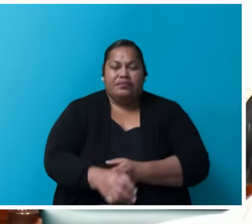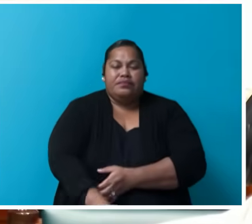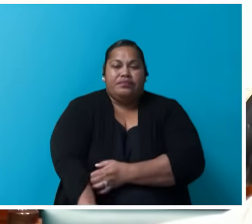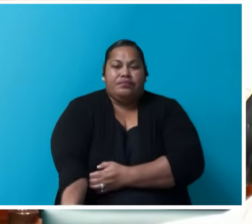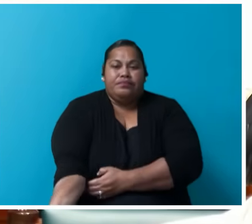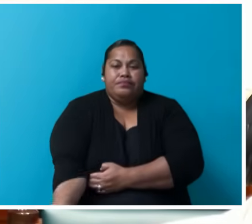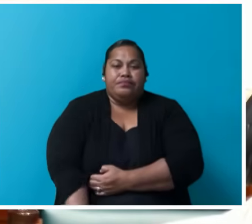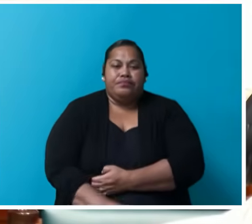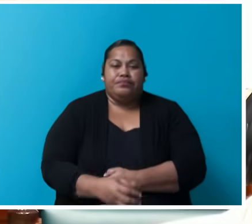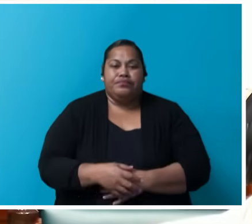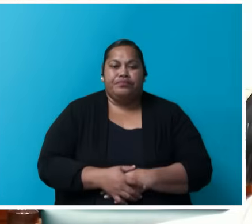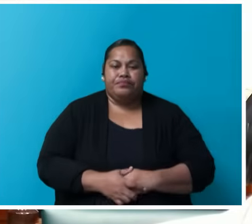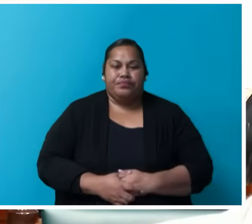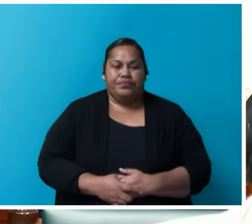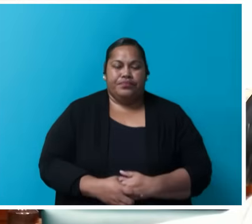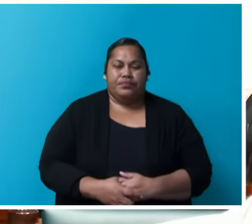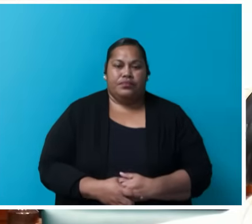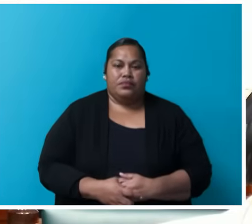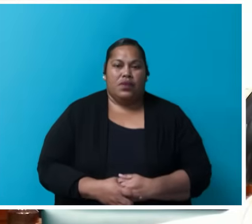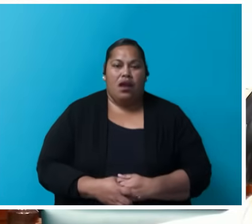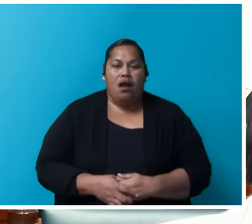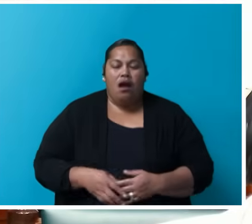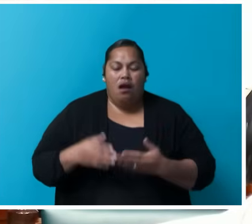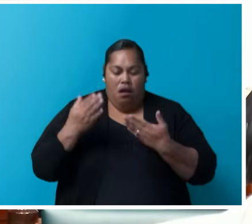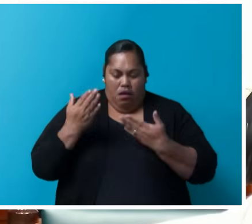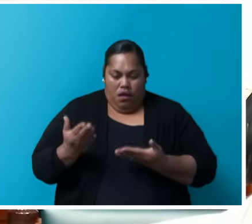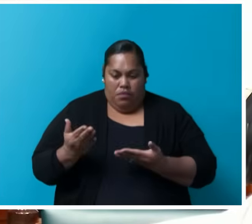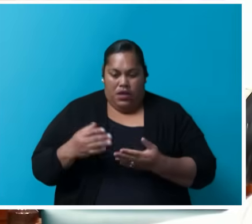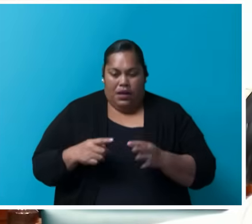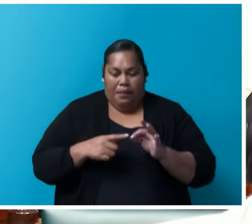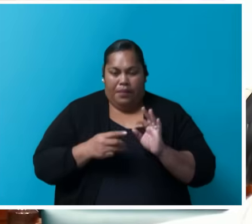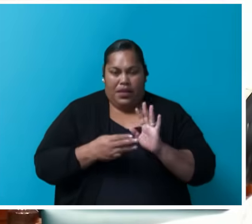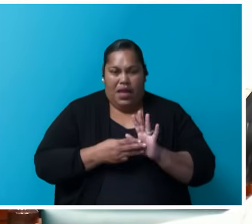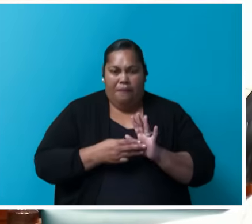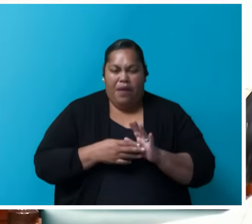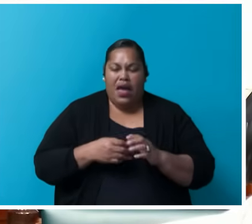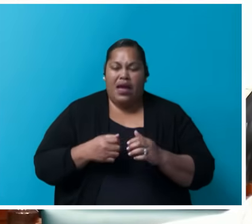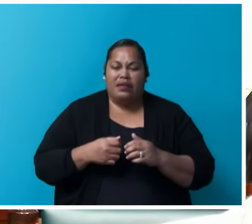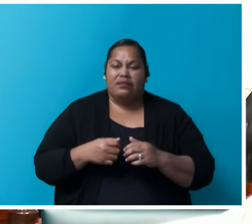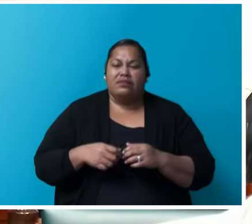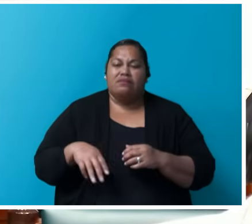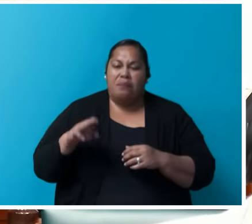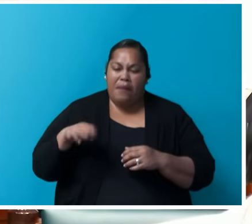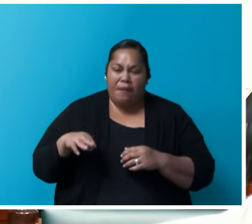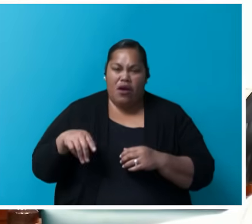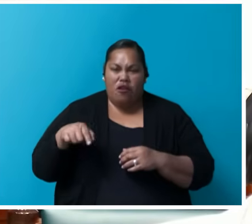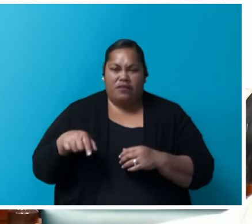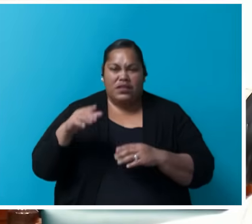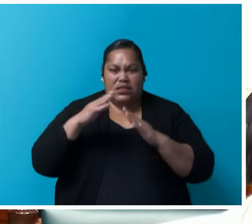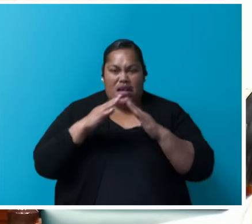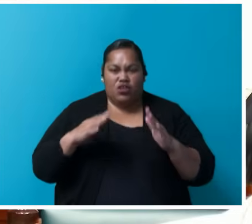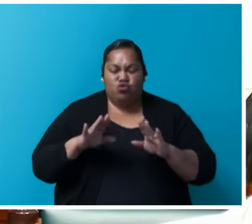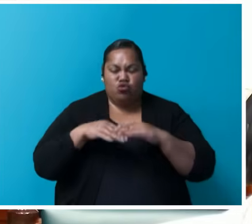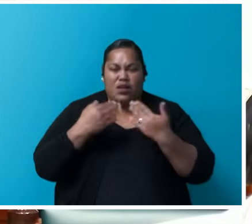Mr. Speaker, the Honourable Prime Minister and many honourable members of this House, together with